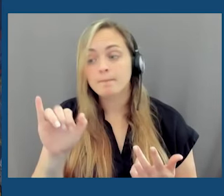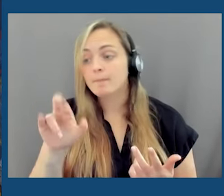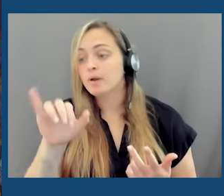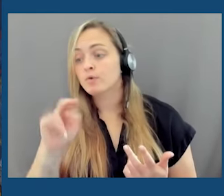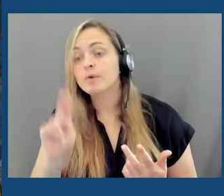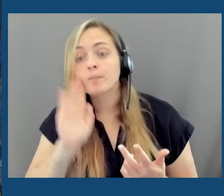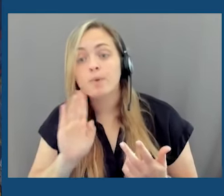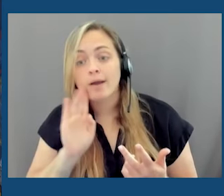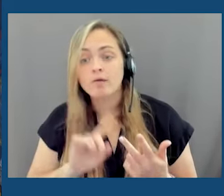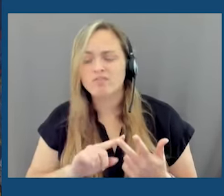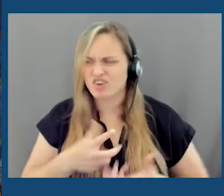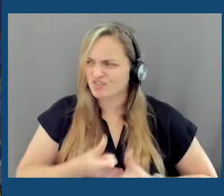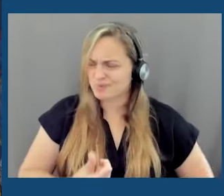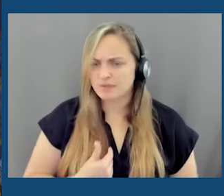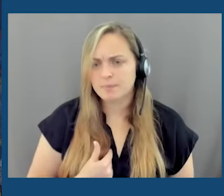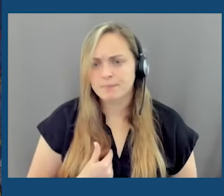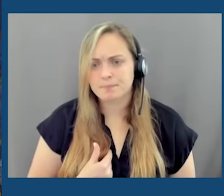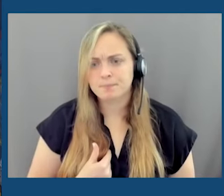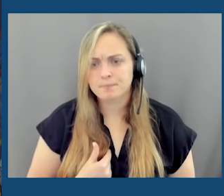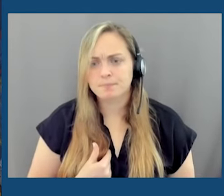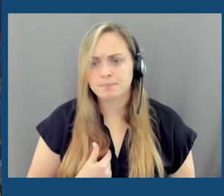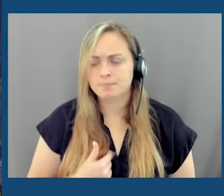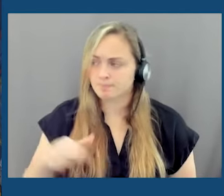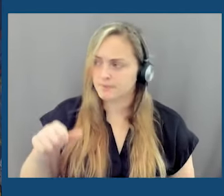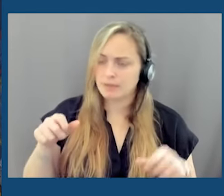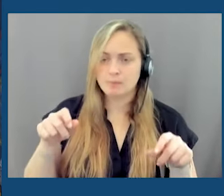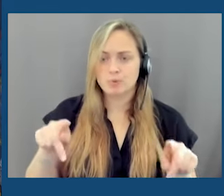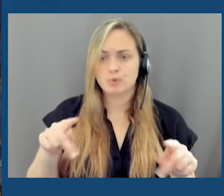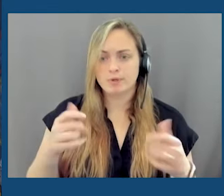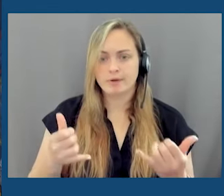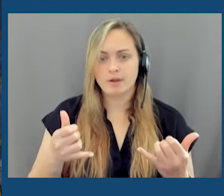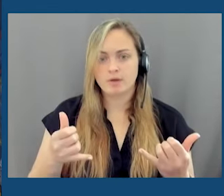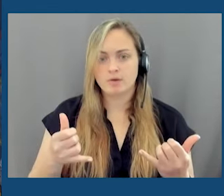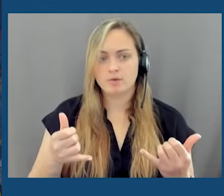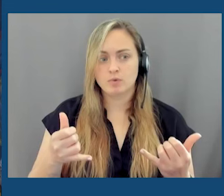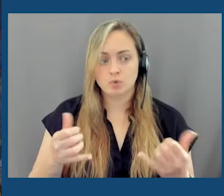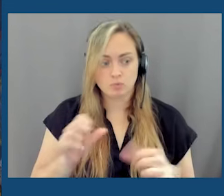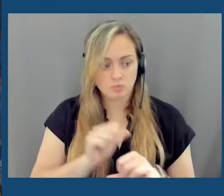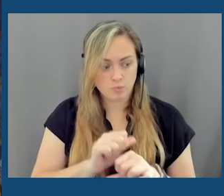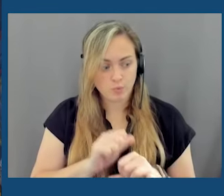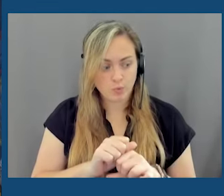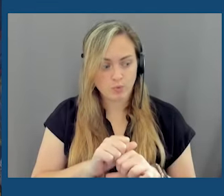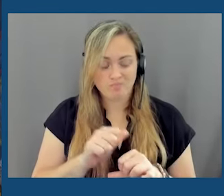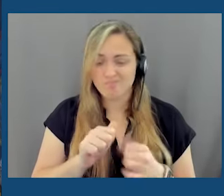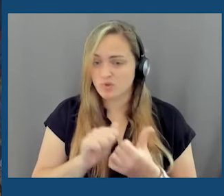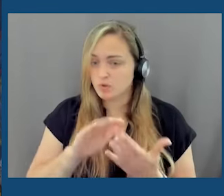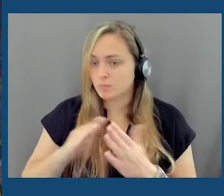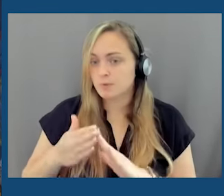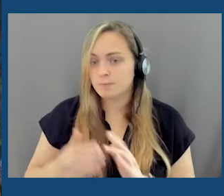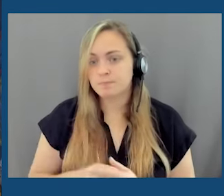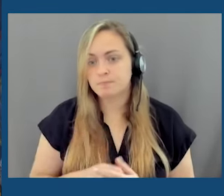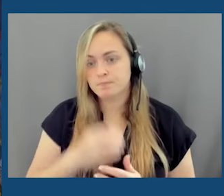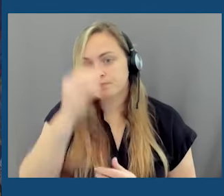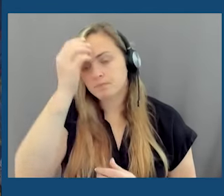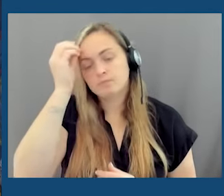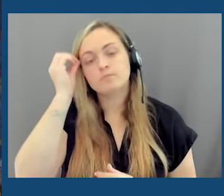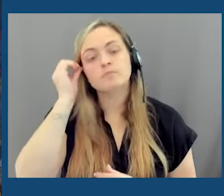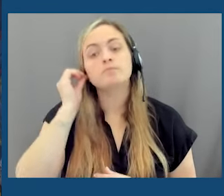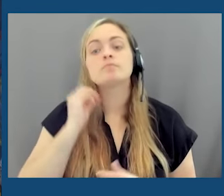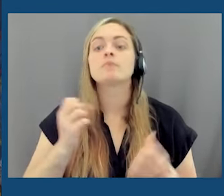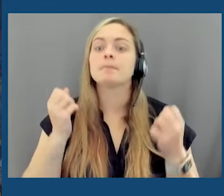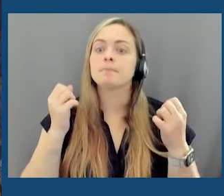entrusting me with this opportunity to serve our community. For a lot of